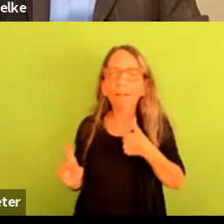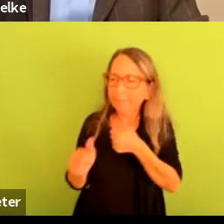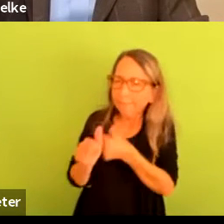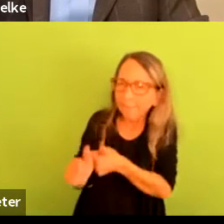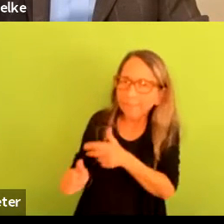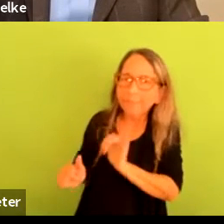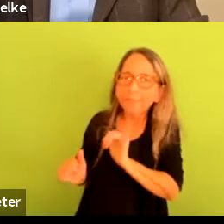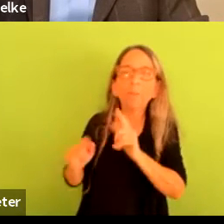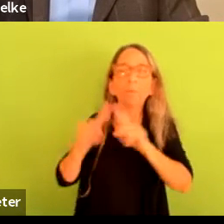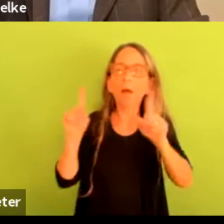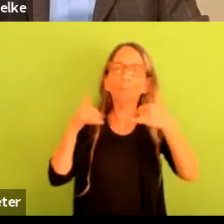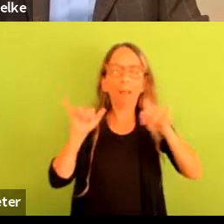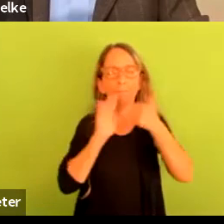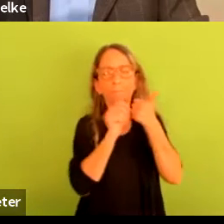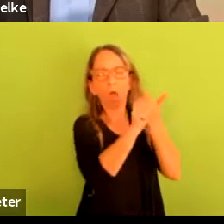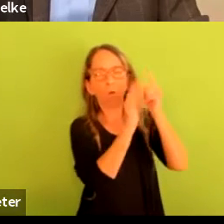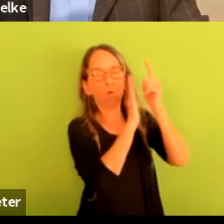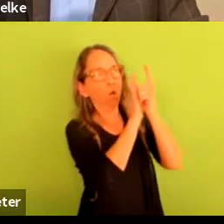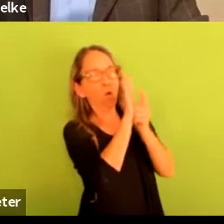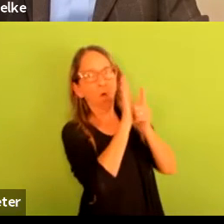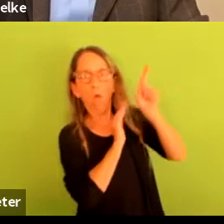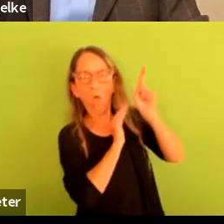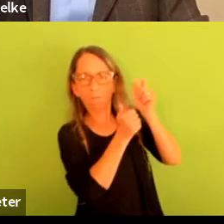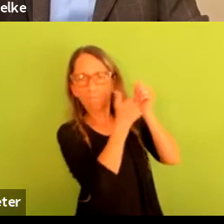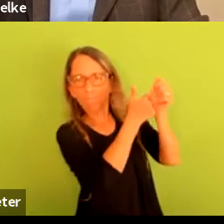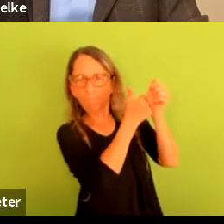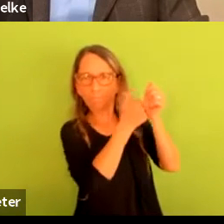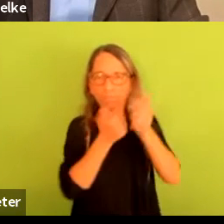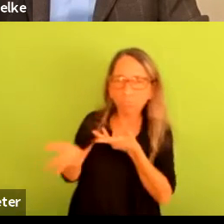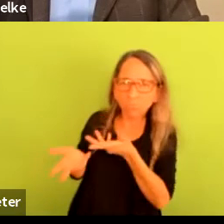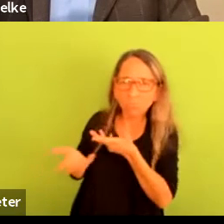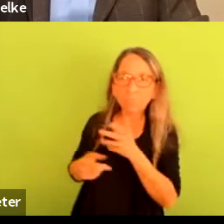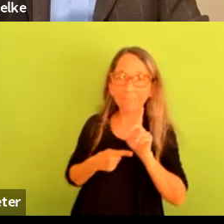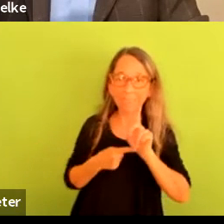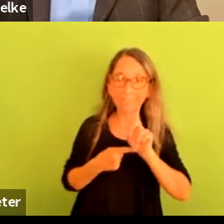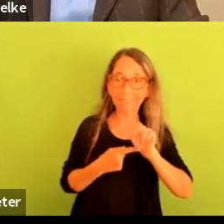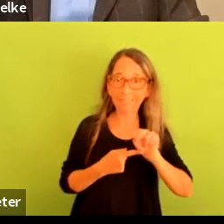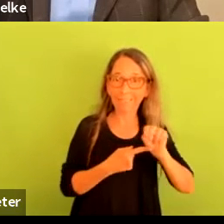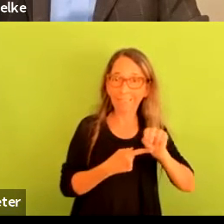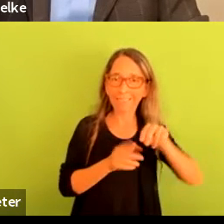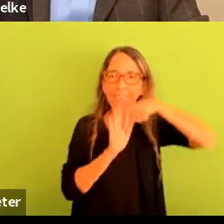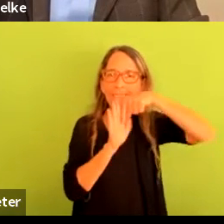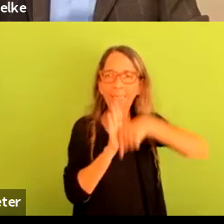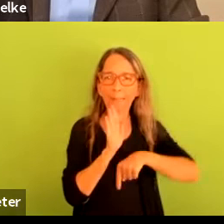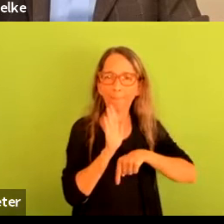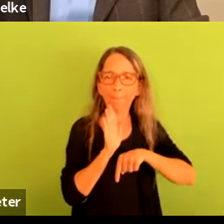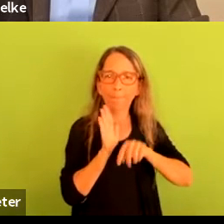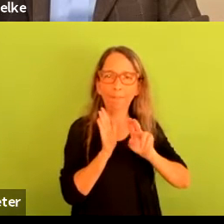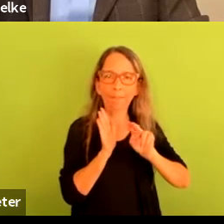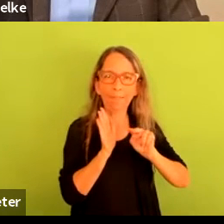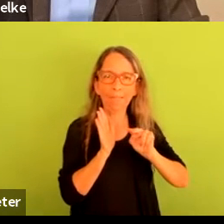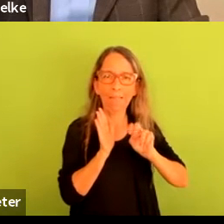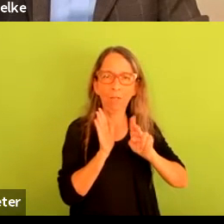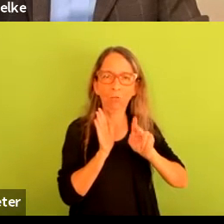ways for the DNN, right, the deep neural net that ultimately performs the ASR